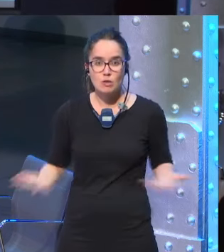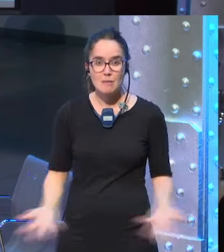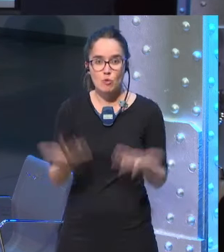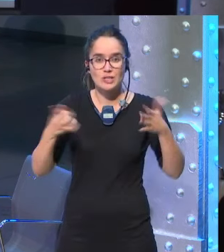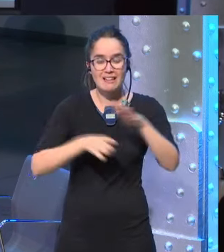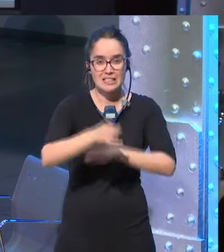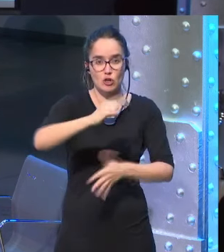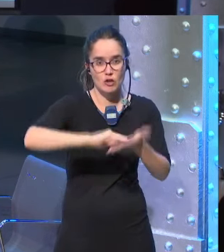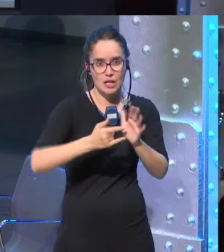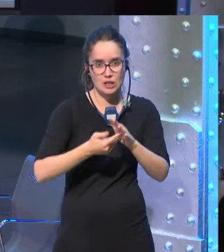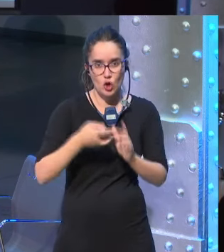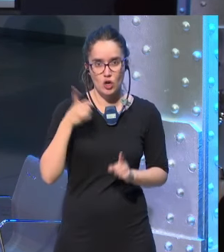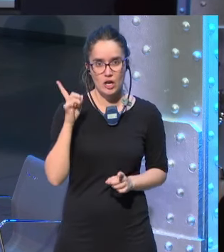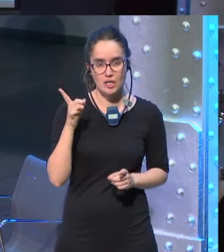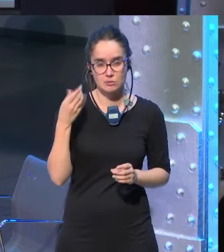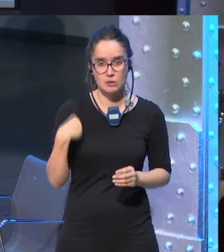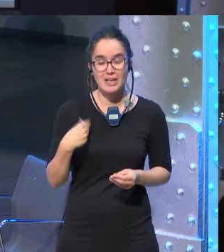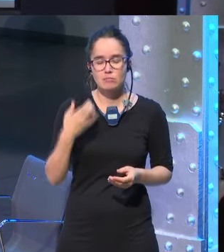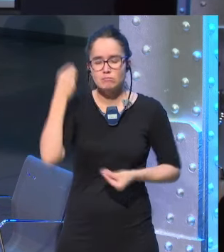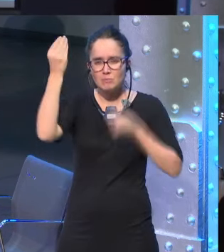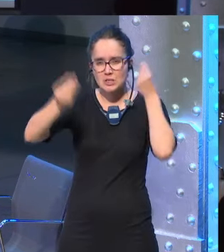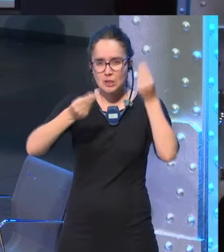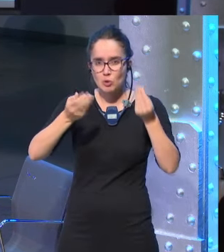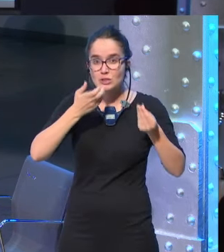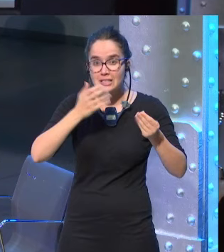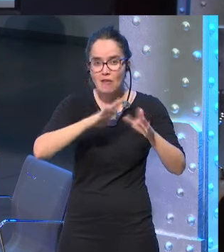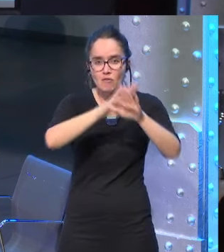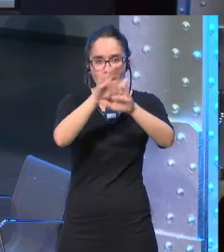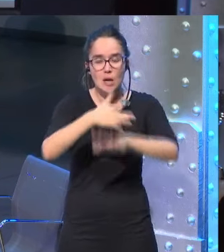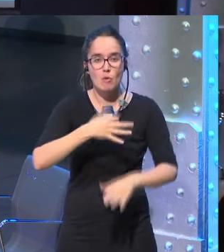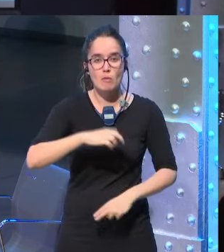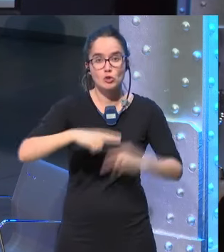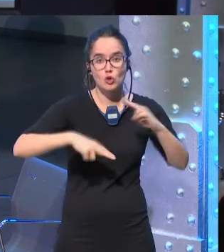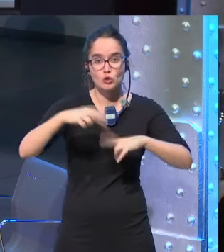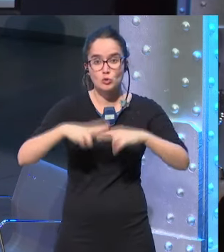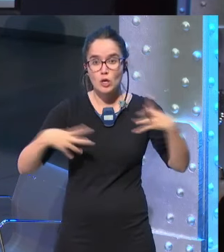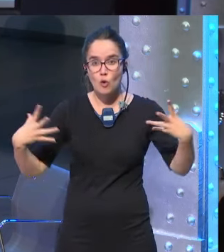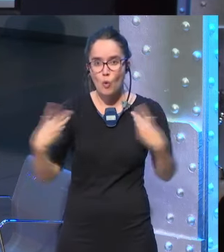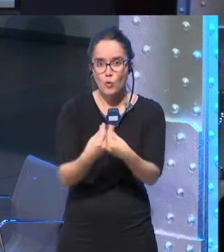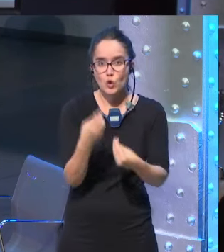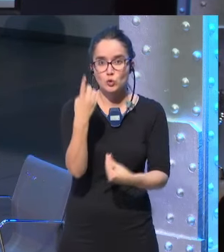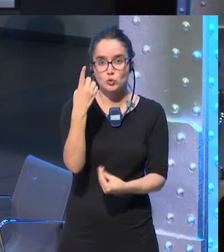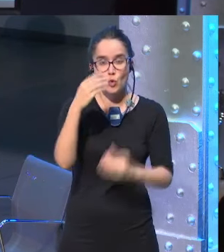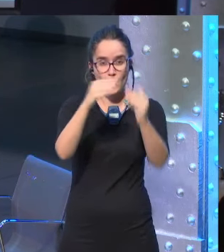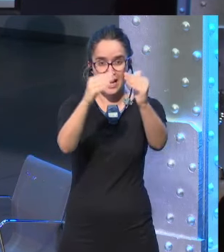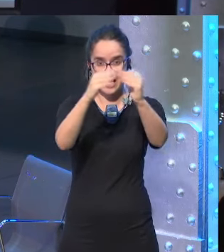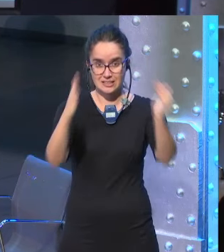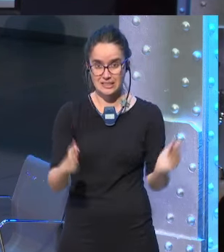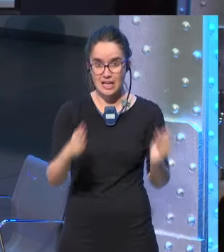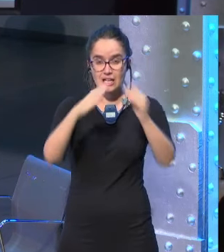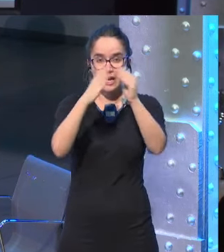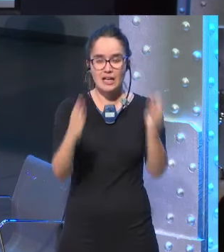not build a house together at the end? A fully inhabitable, structurally sound house, using all